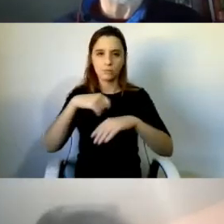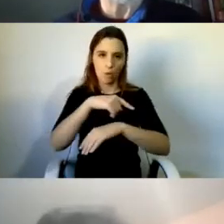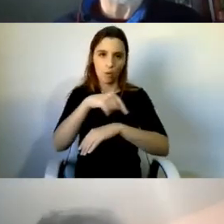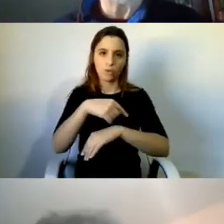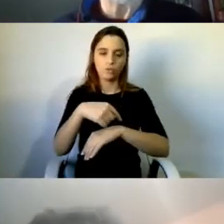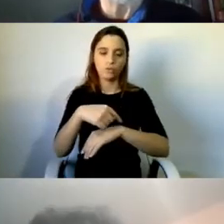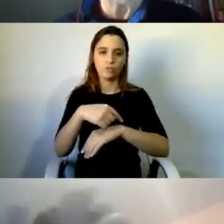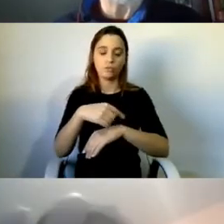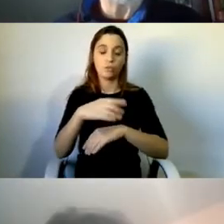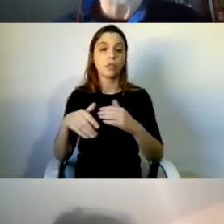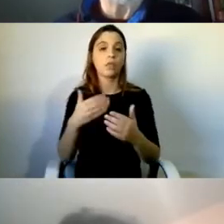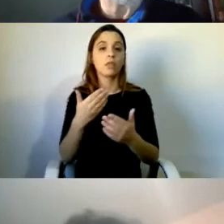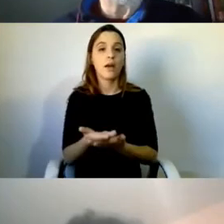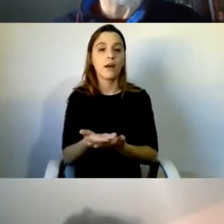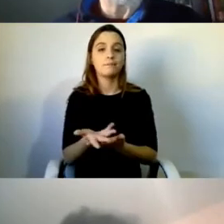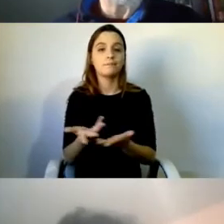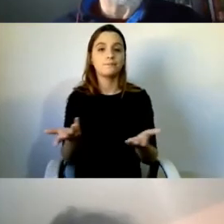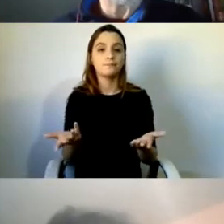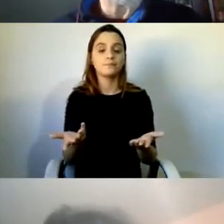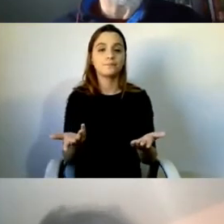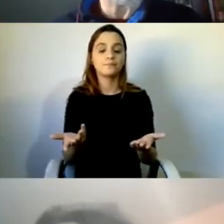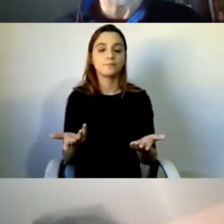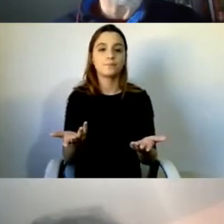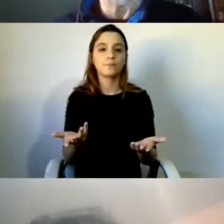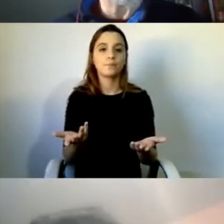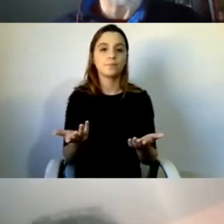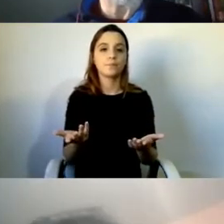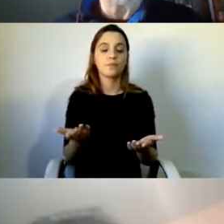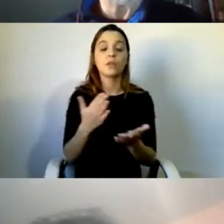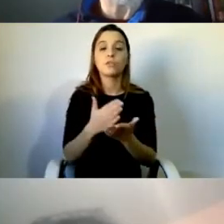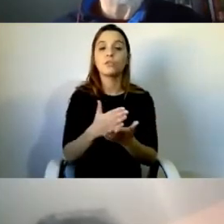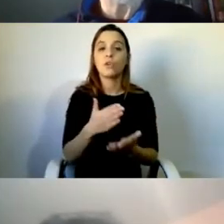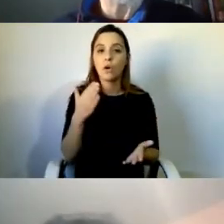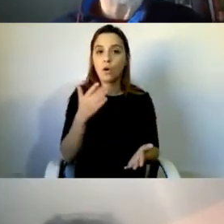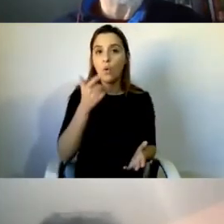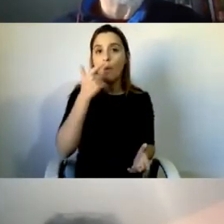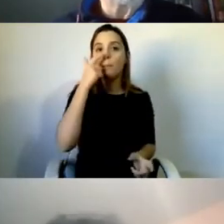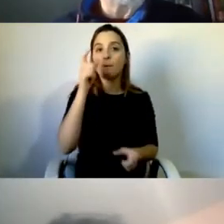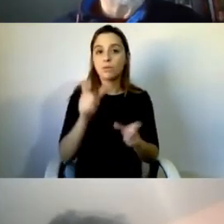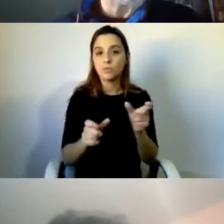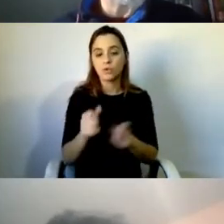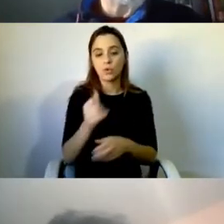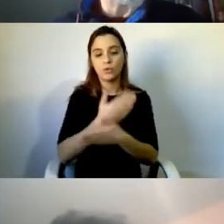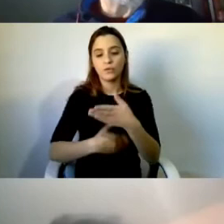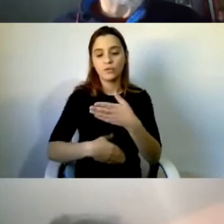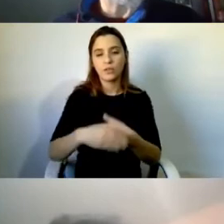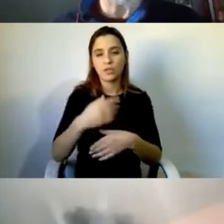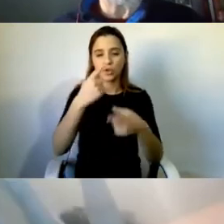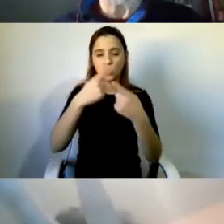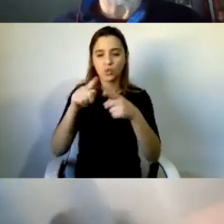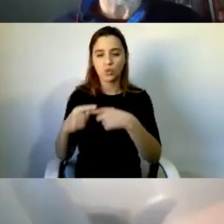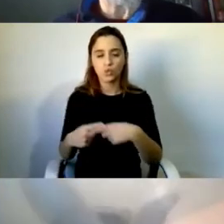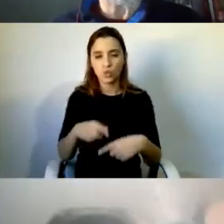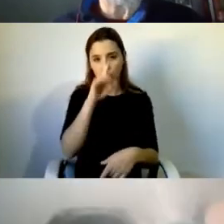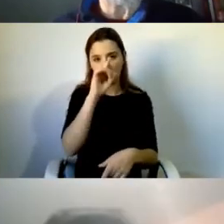and I would say only, to people with multiple disabilities. So people who have